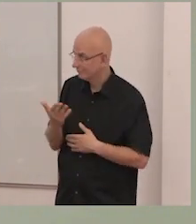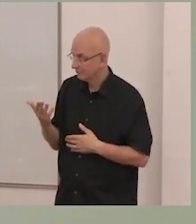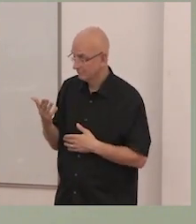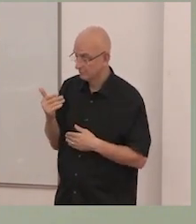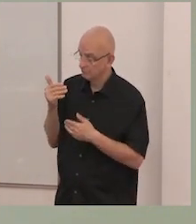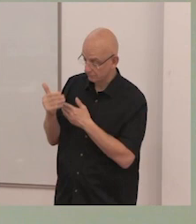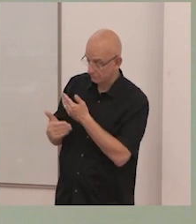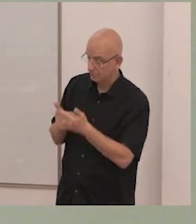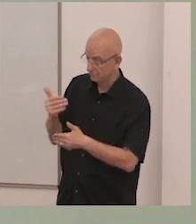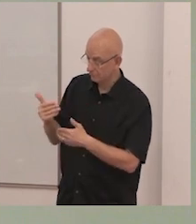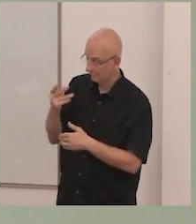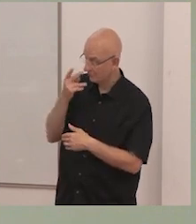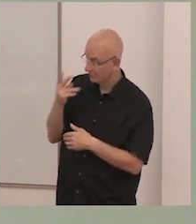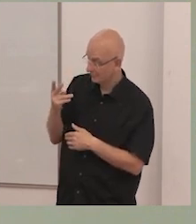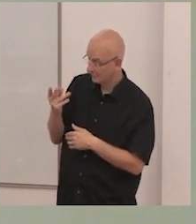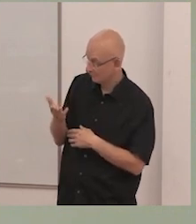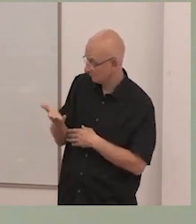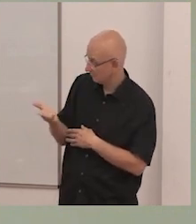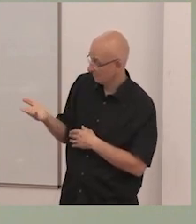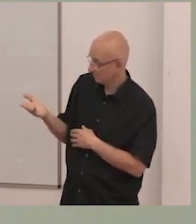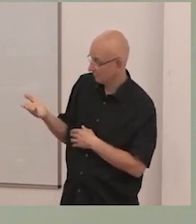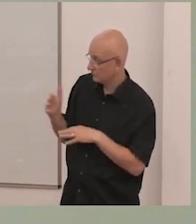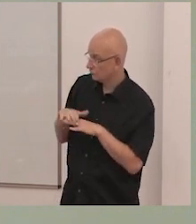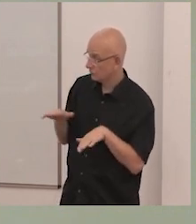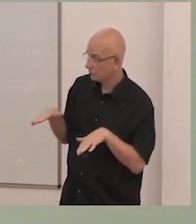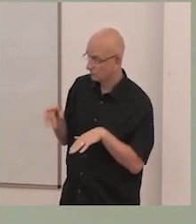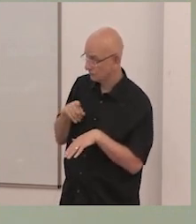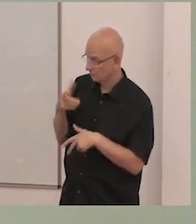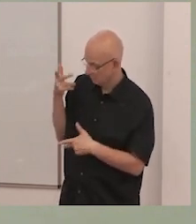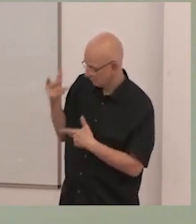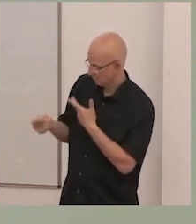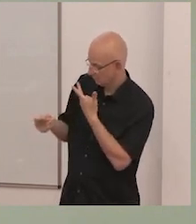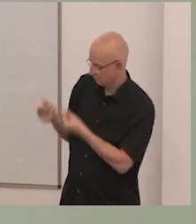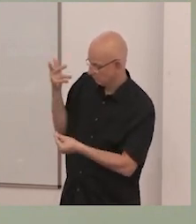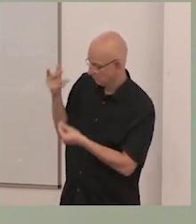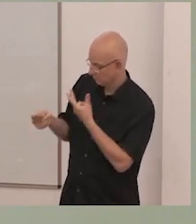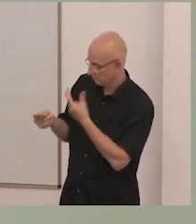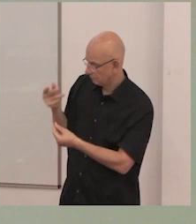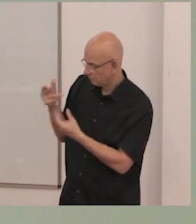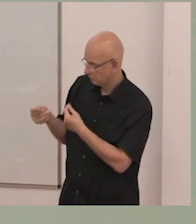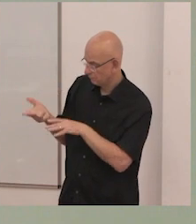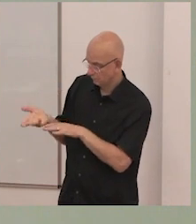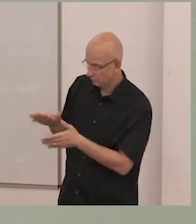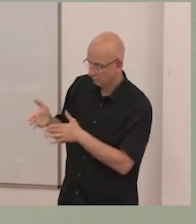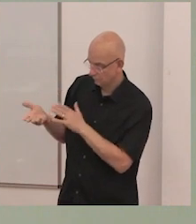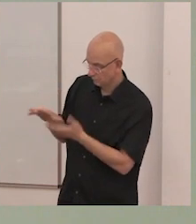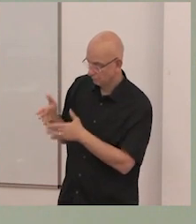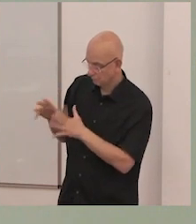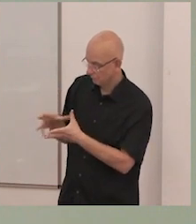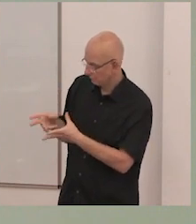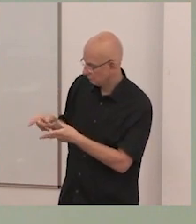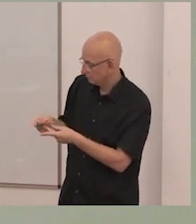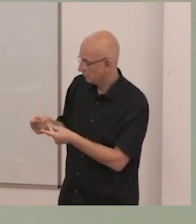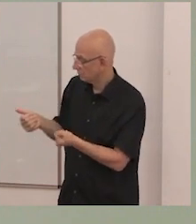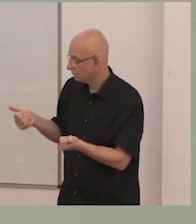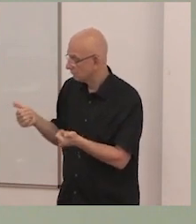but the defectologists are working hard to sort out which of them may be somehow still